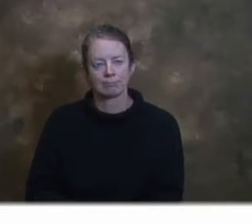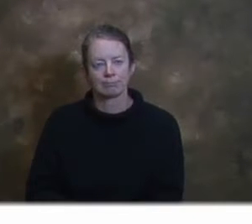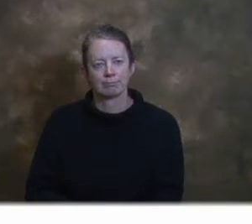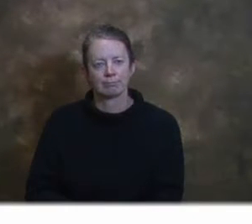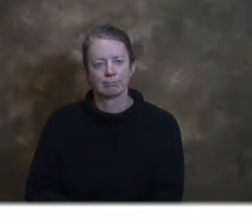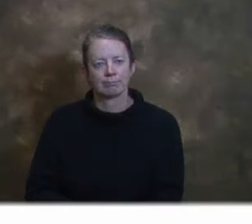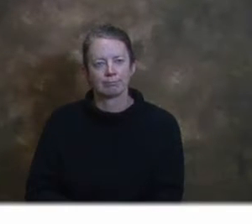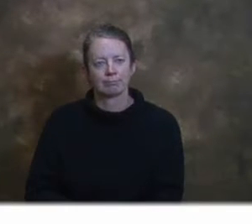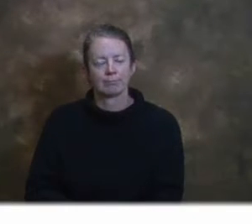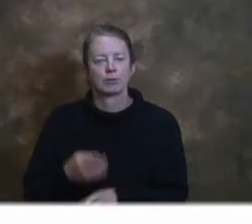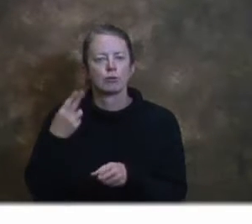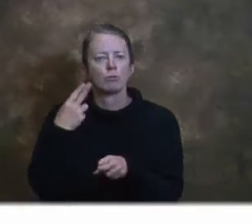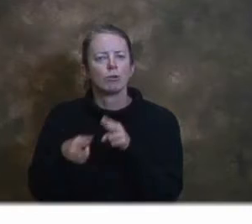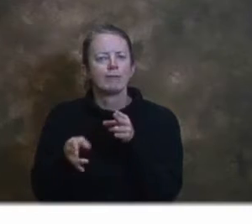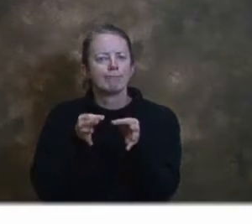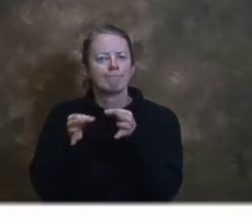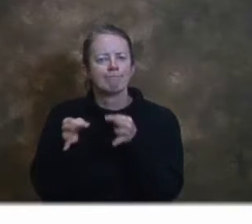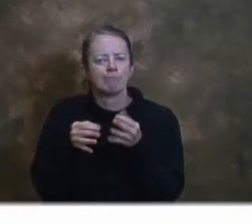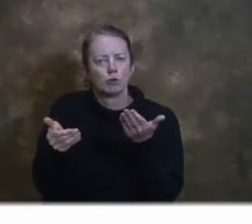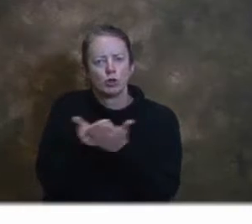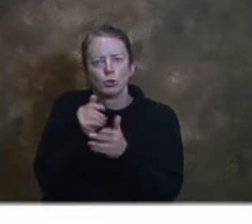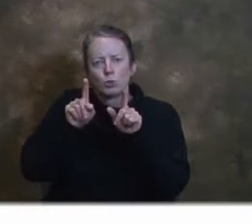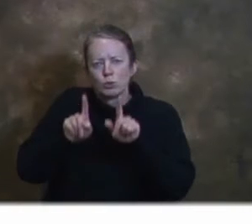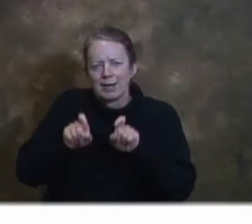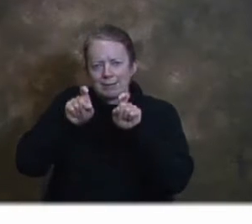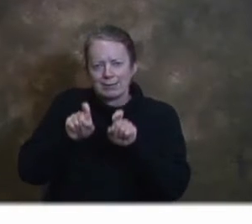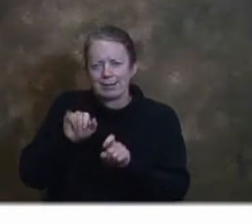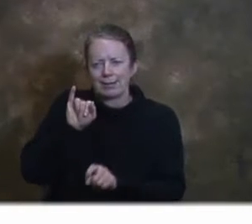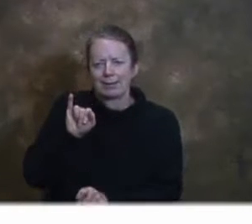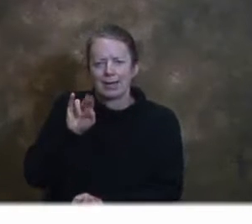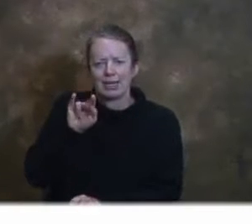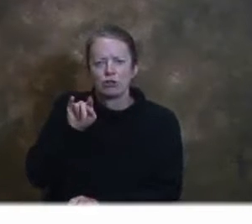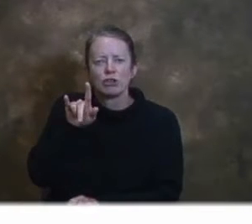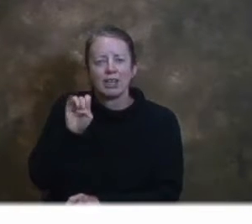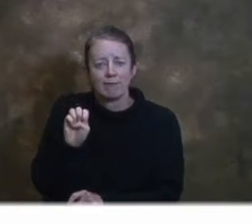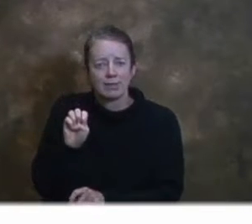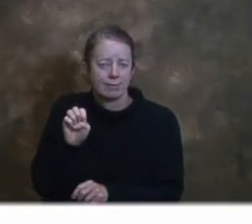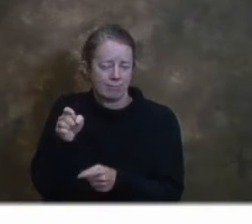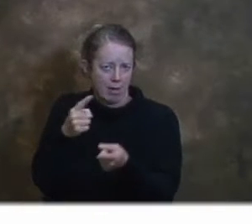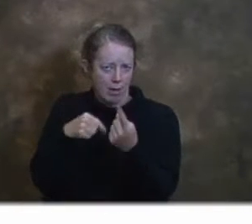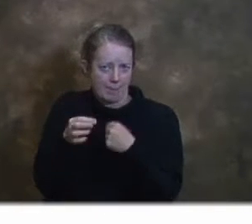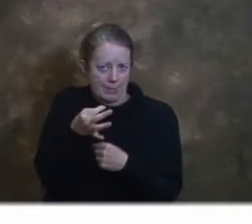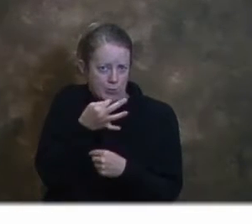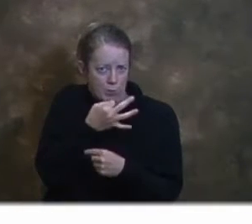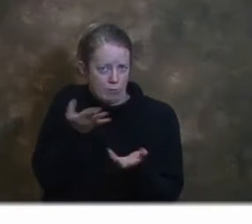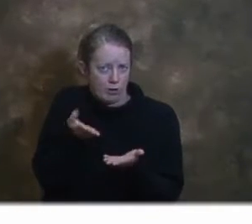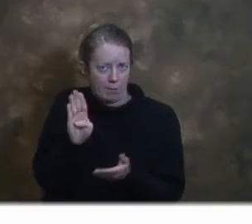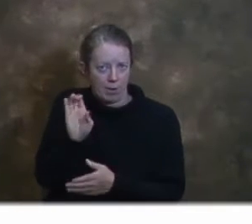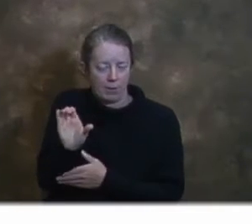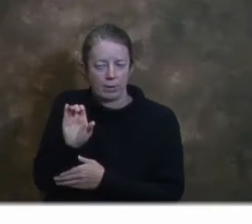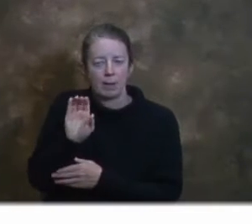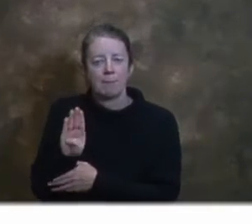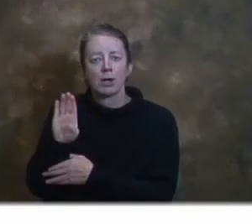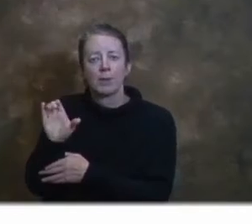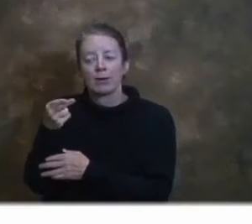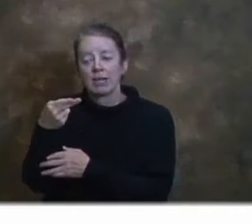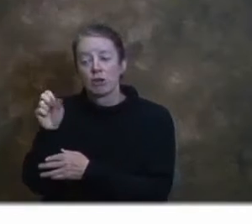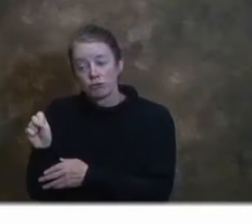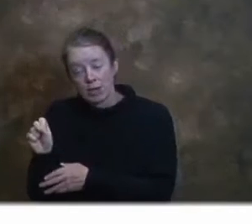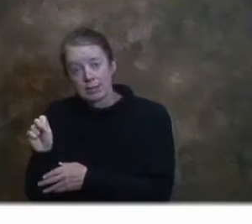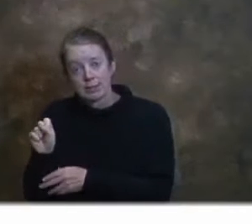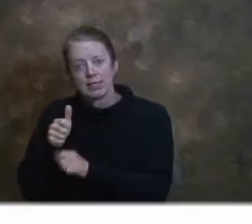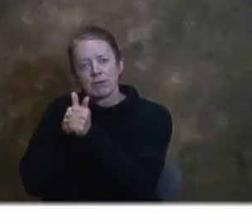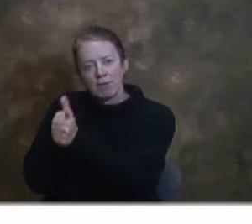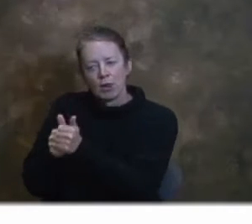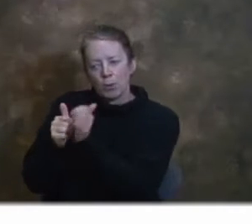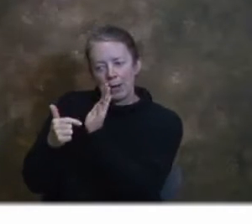And just to briefly tell you about some new testing initiatives that are on the horizon for Buncombe County. Buncombe County HHS is building off that model of the